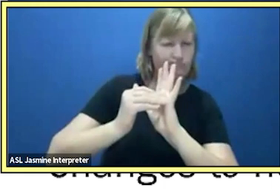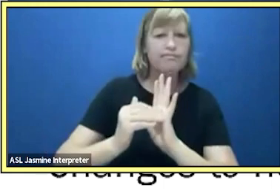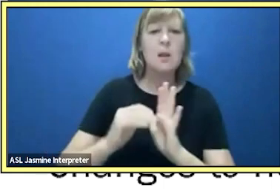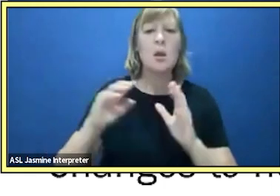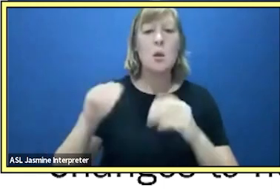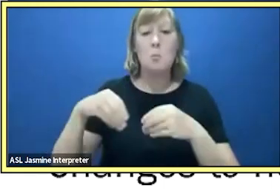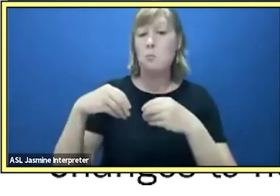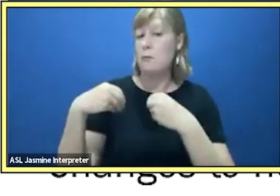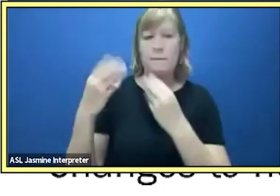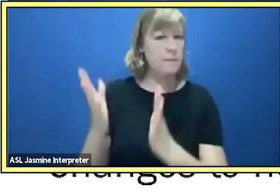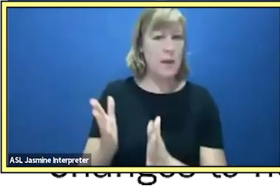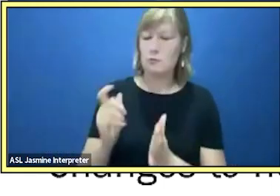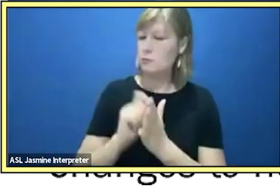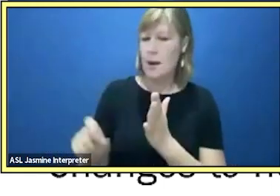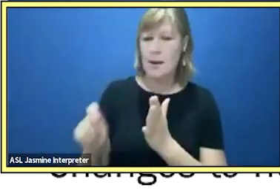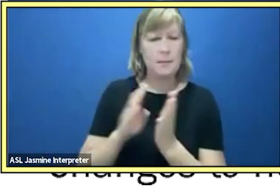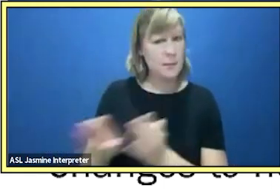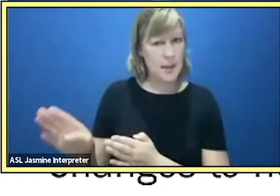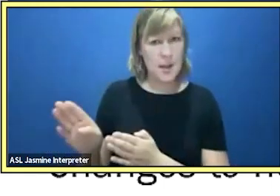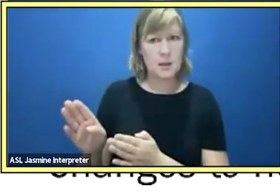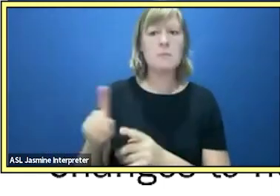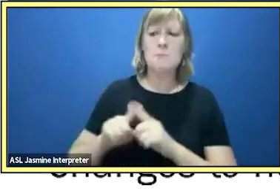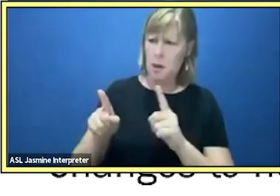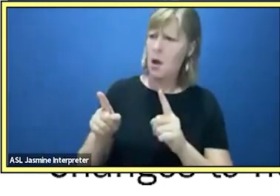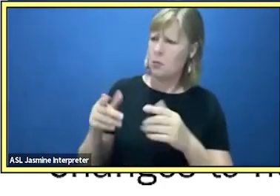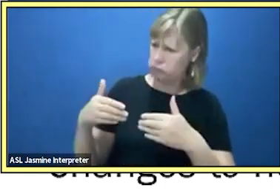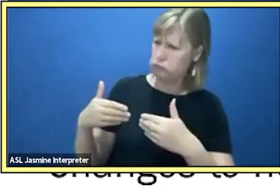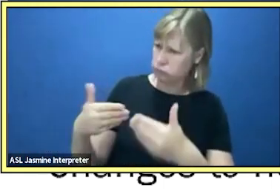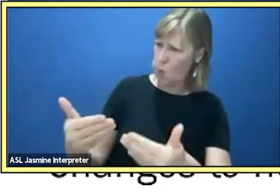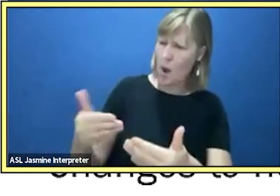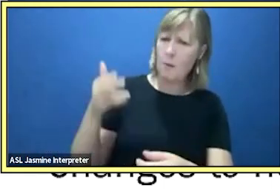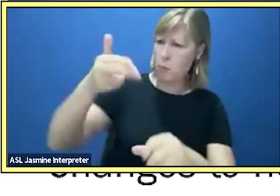again, the provider's not writing the plan, but they can participate.